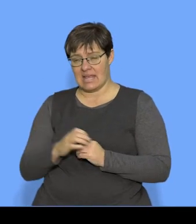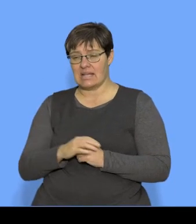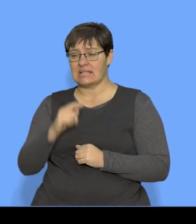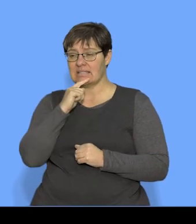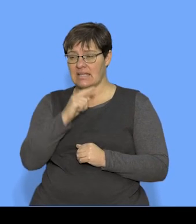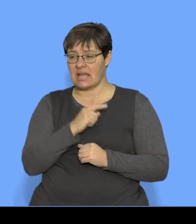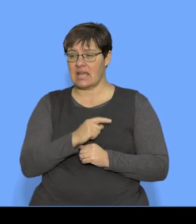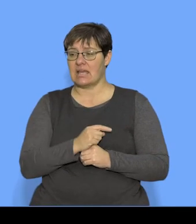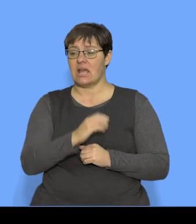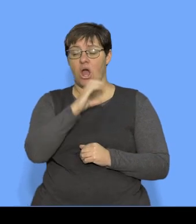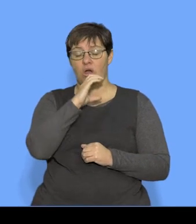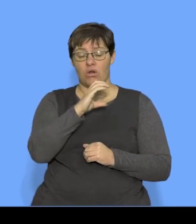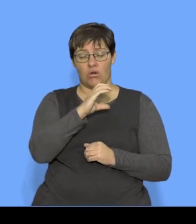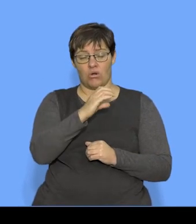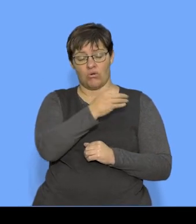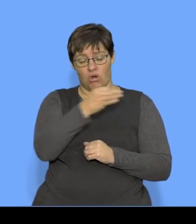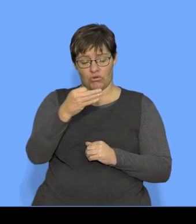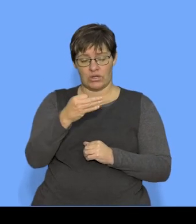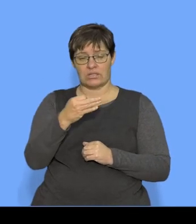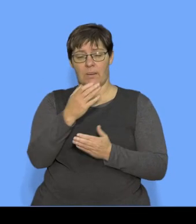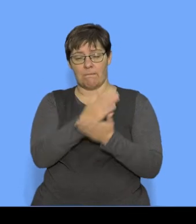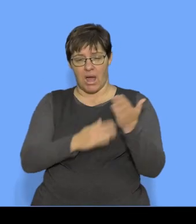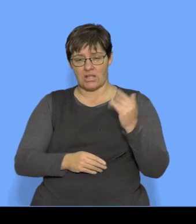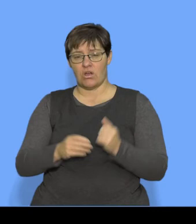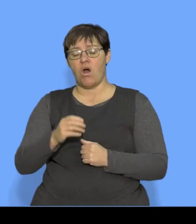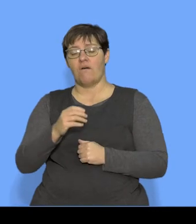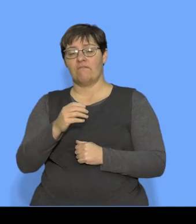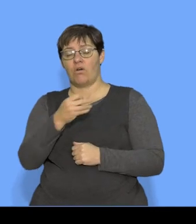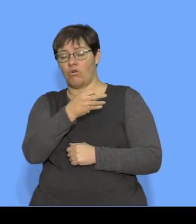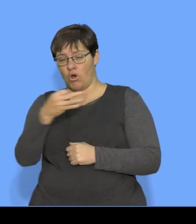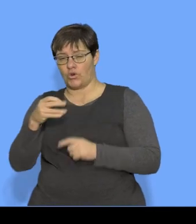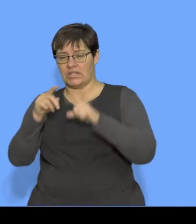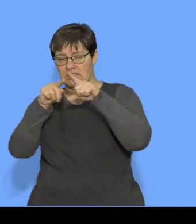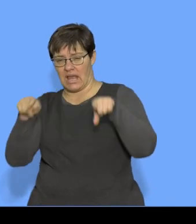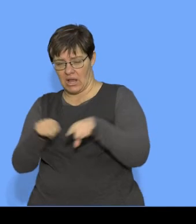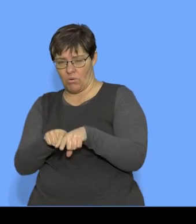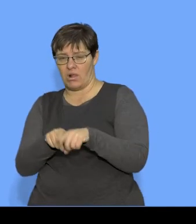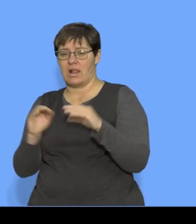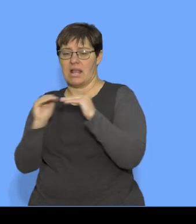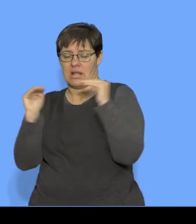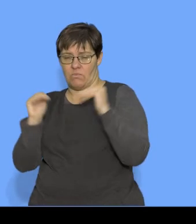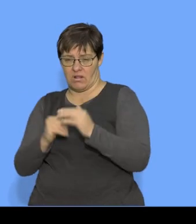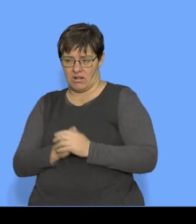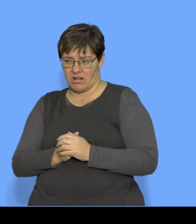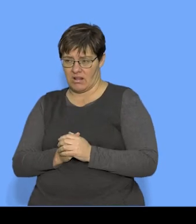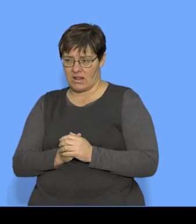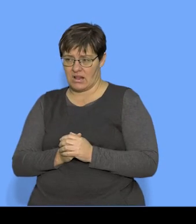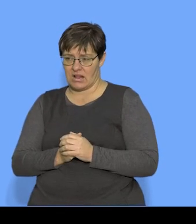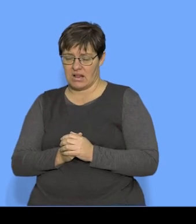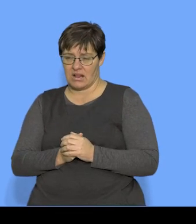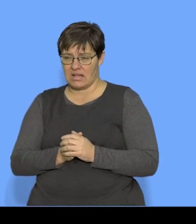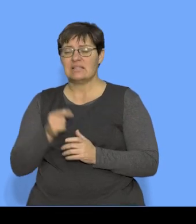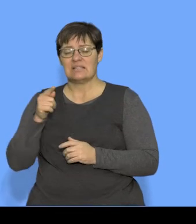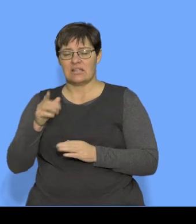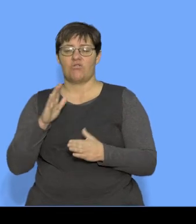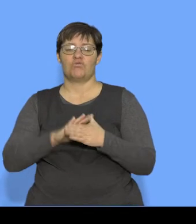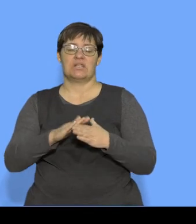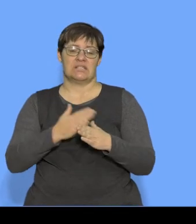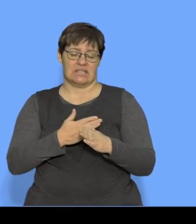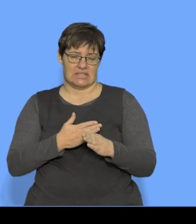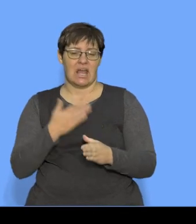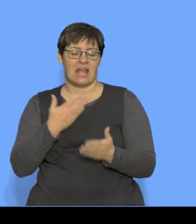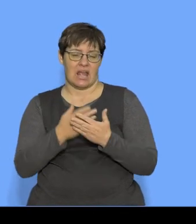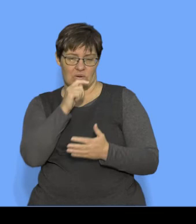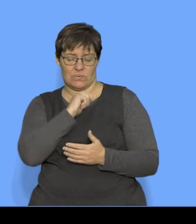E. I will say congruent parts of congruent triangles are equal. You see, so that's one of